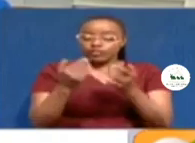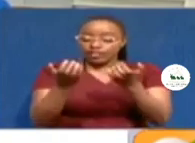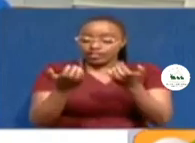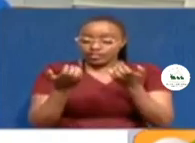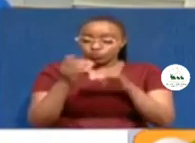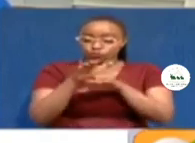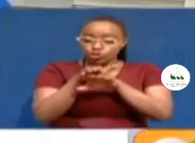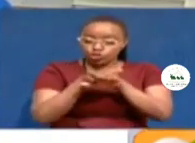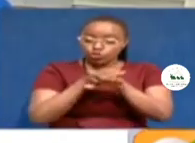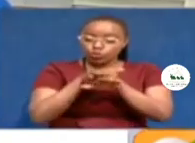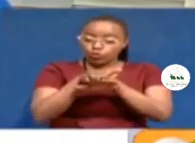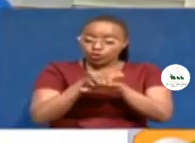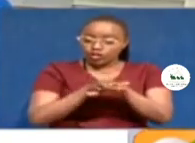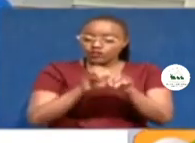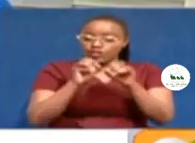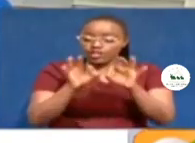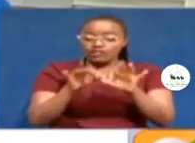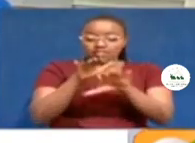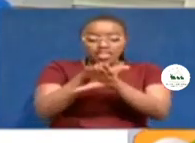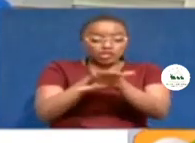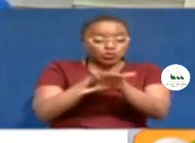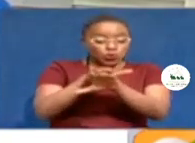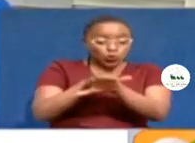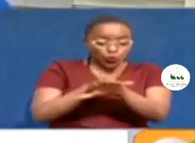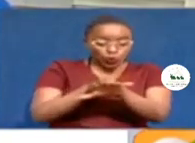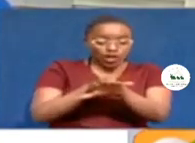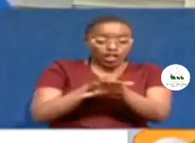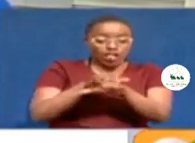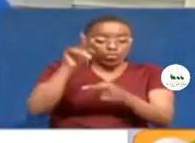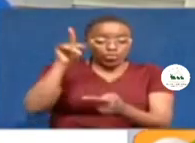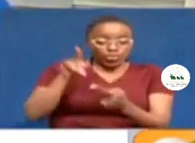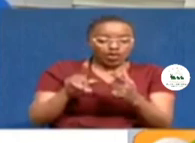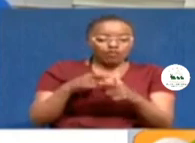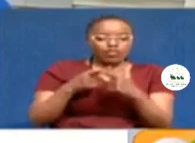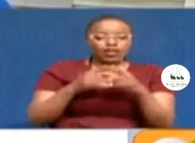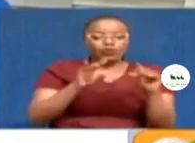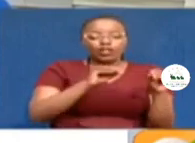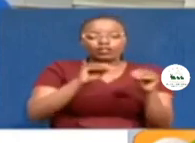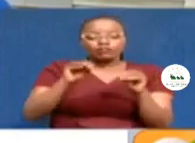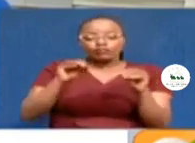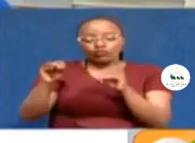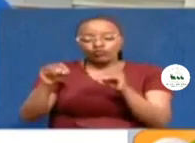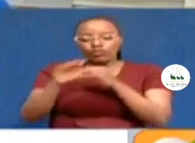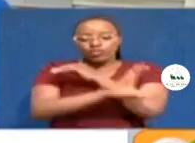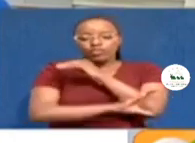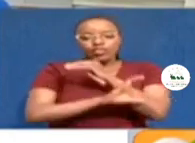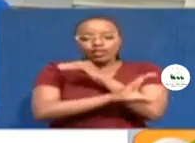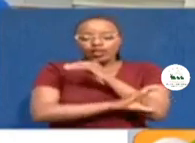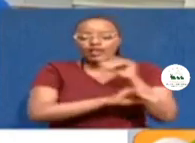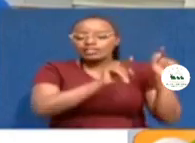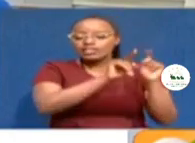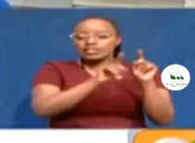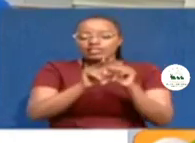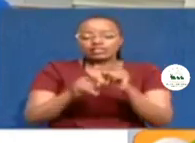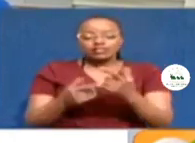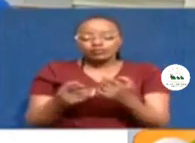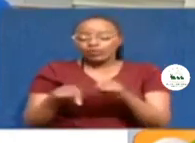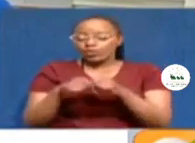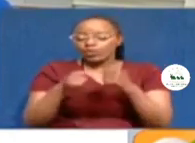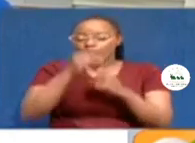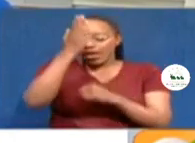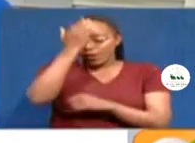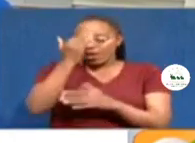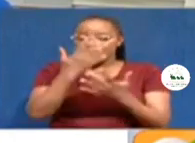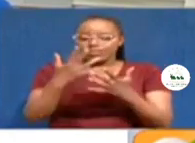slow down. If it doesn't slow down, it's going to take this country down to the abyss. Because